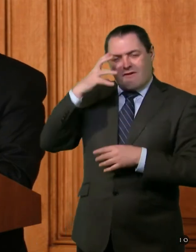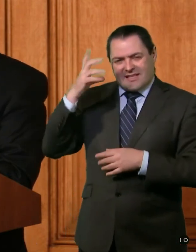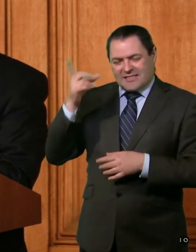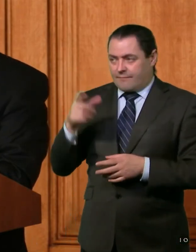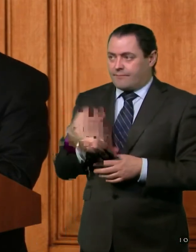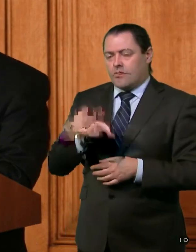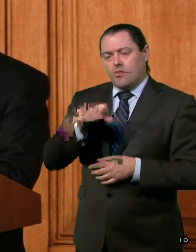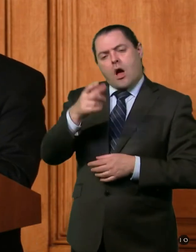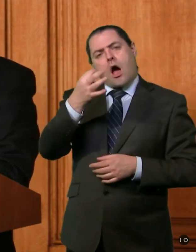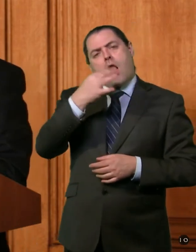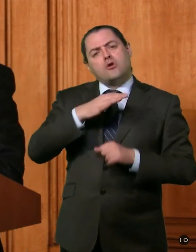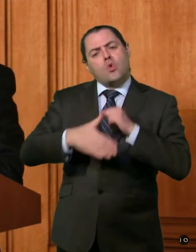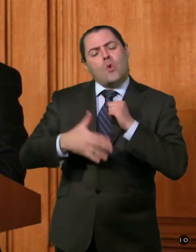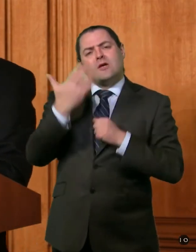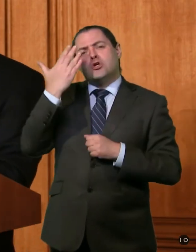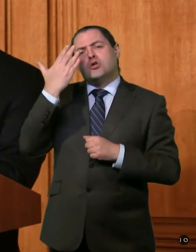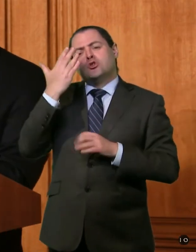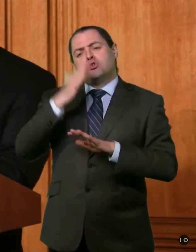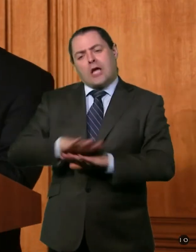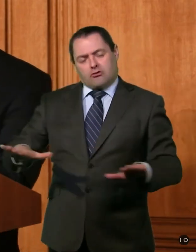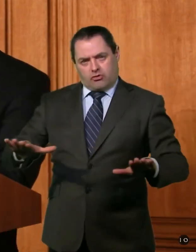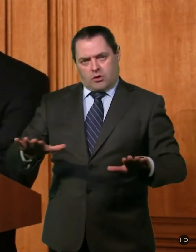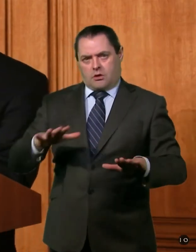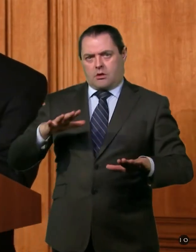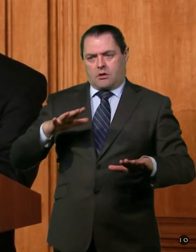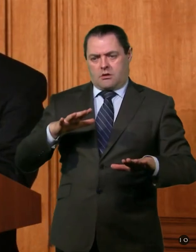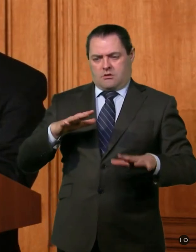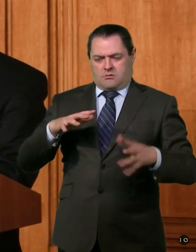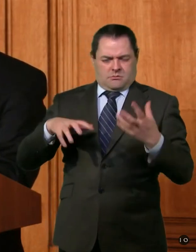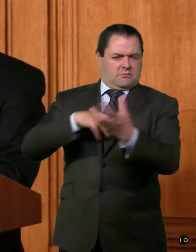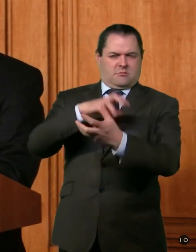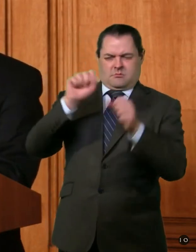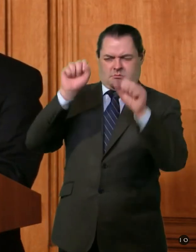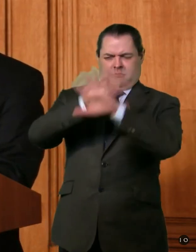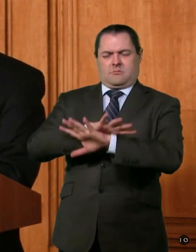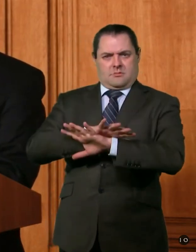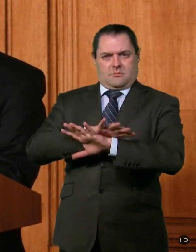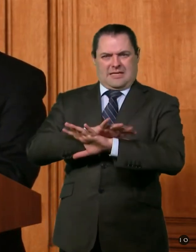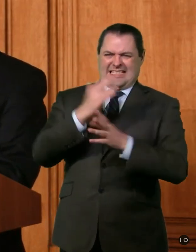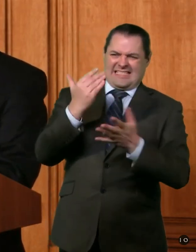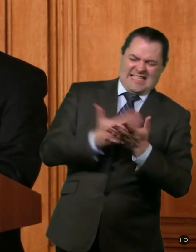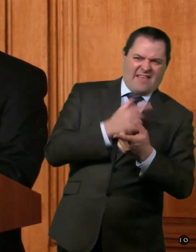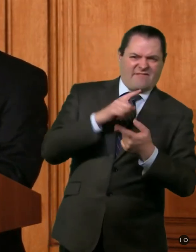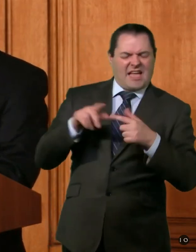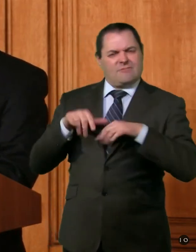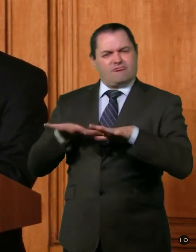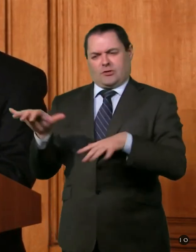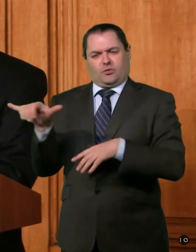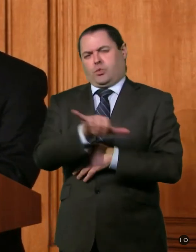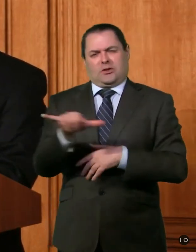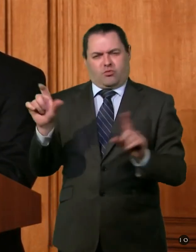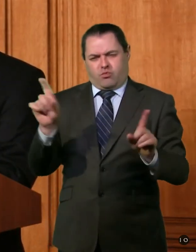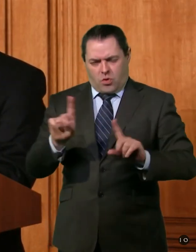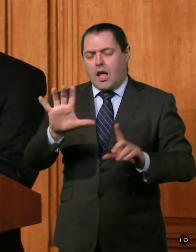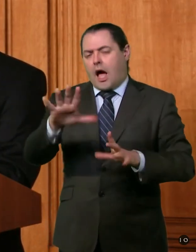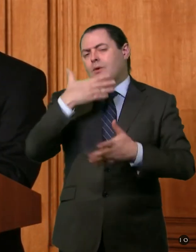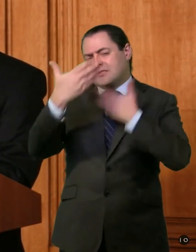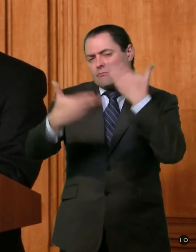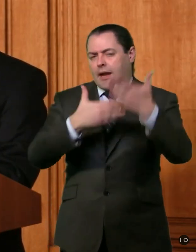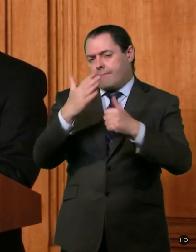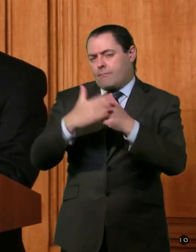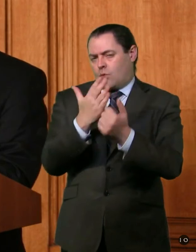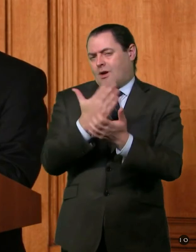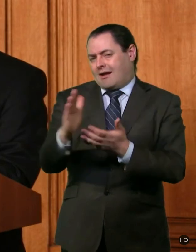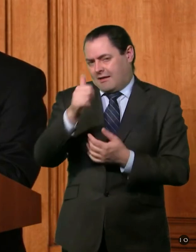this into pieces, and through that I think you'll build up a picture of what we're talking about. Do children get